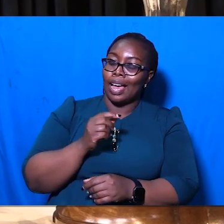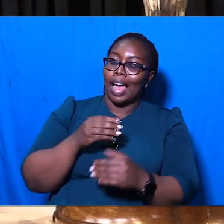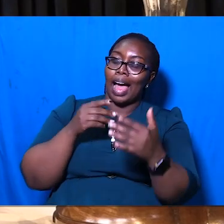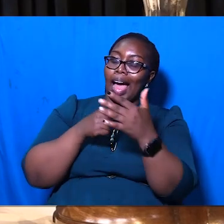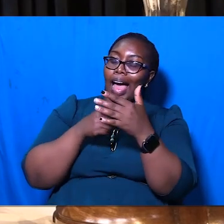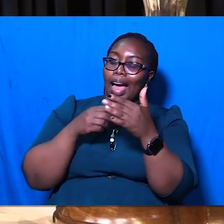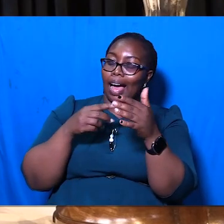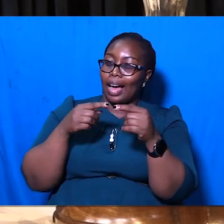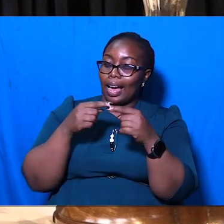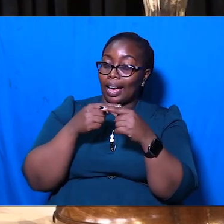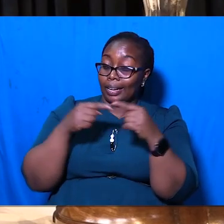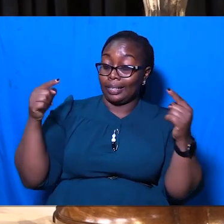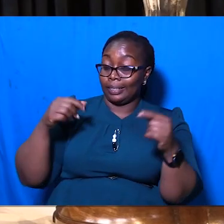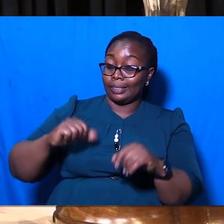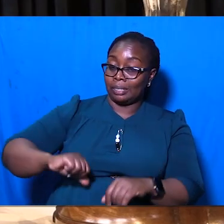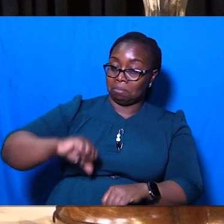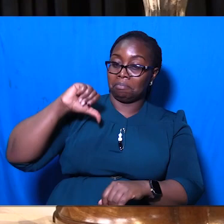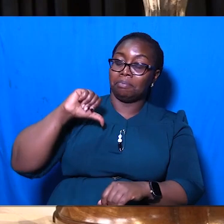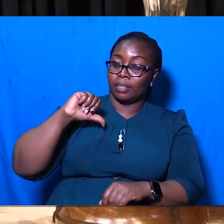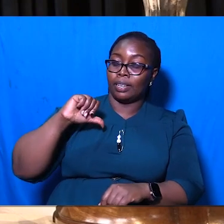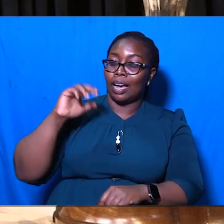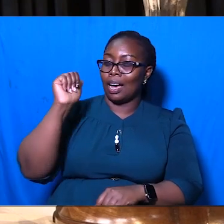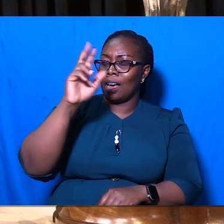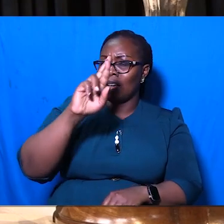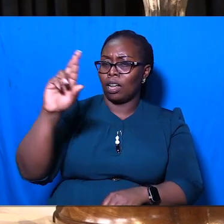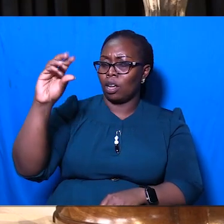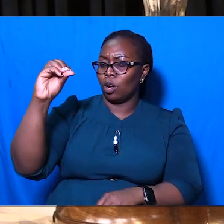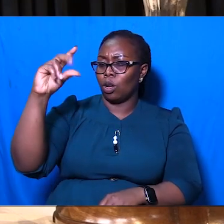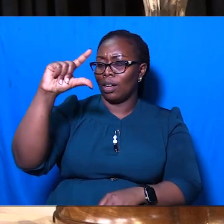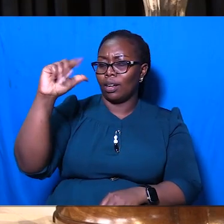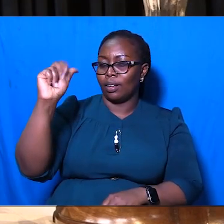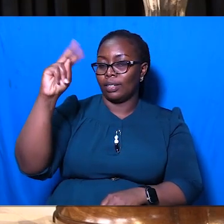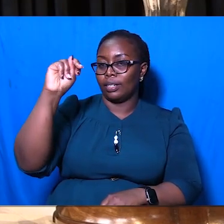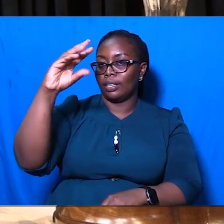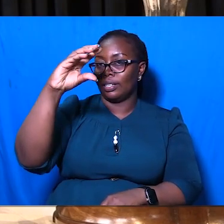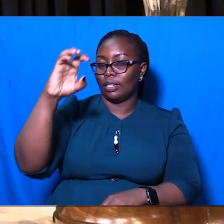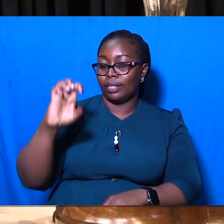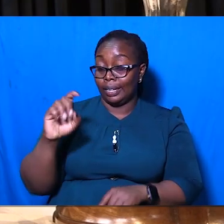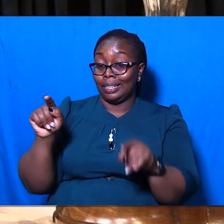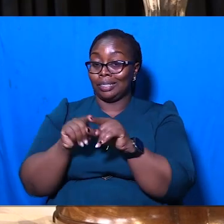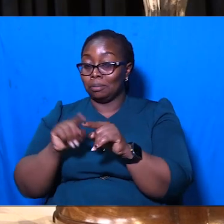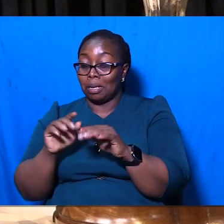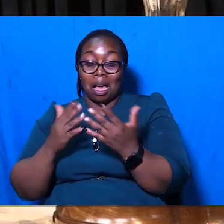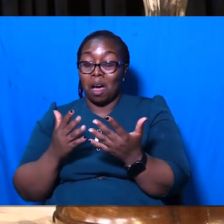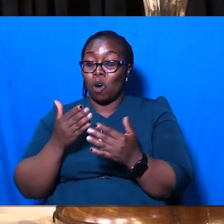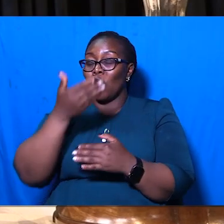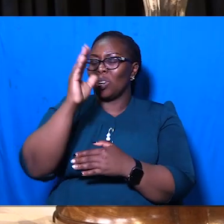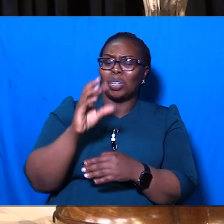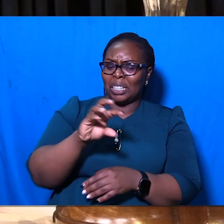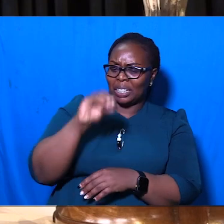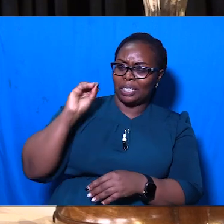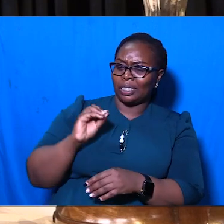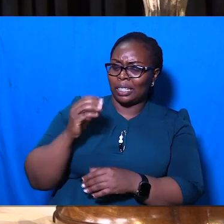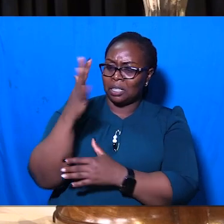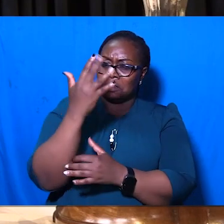and reminds them that just as God removed the unbelieving branches from the tree, that he can also remove those who